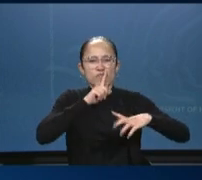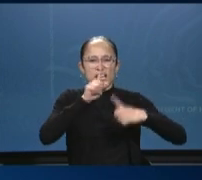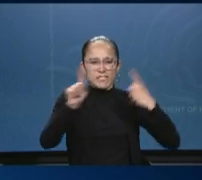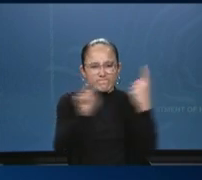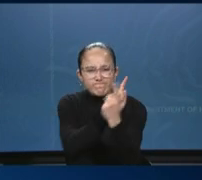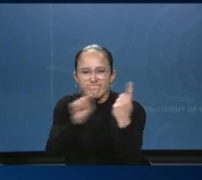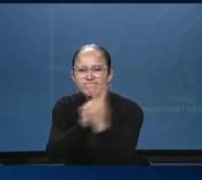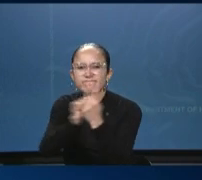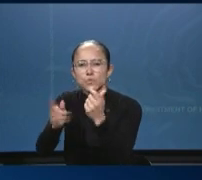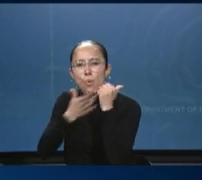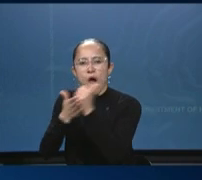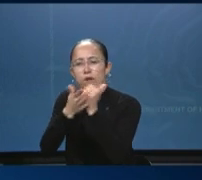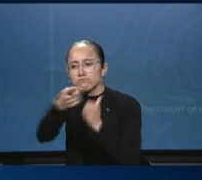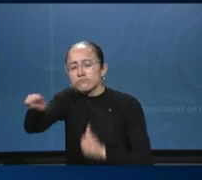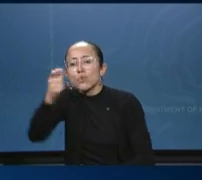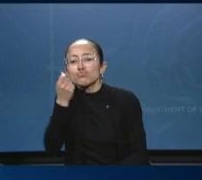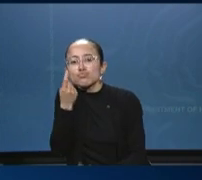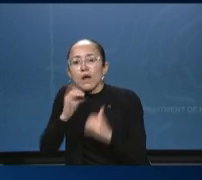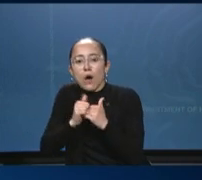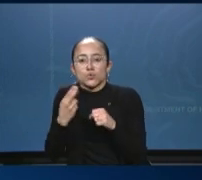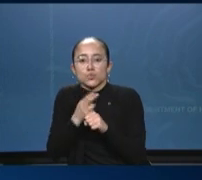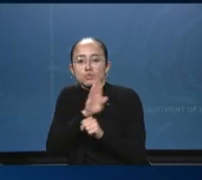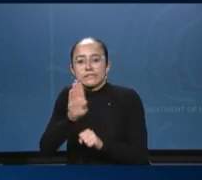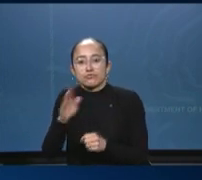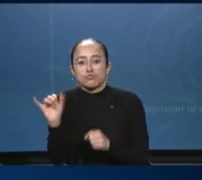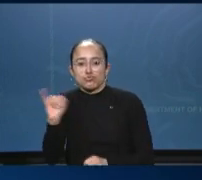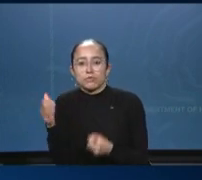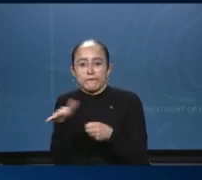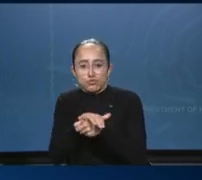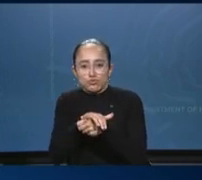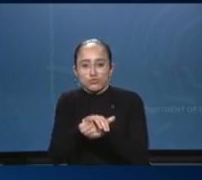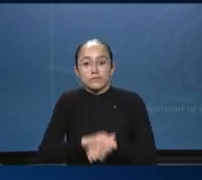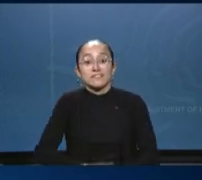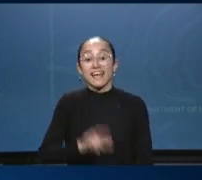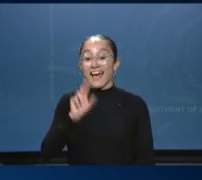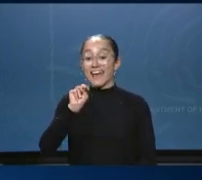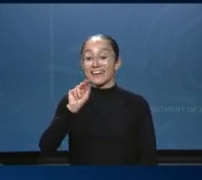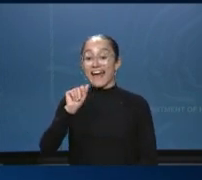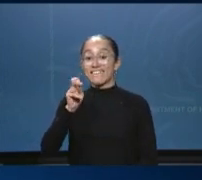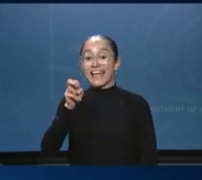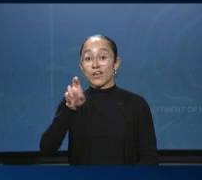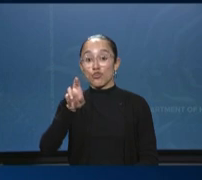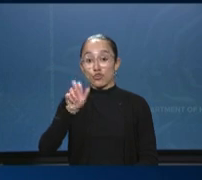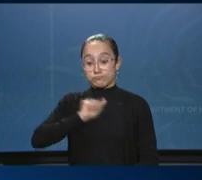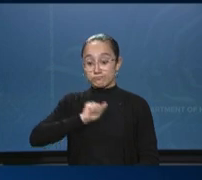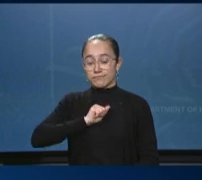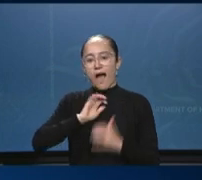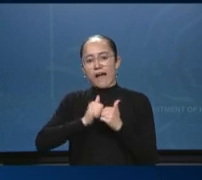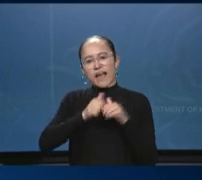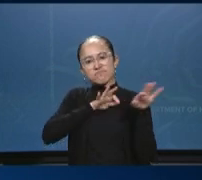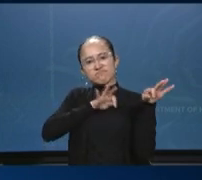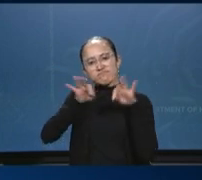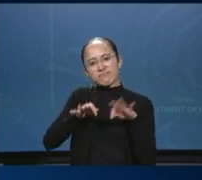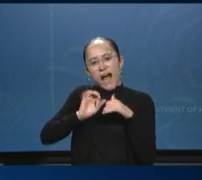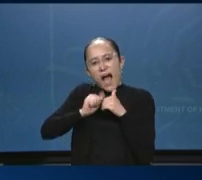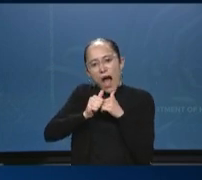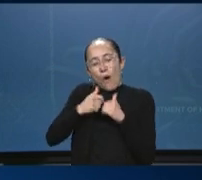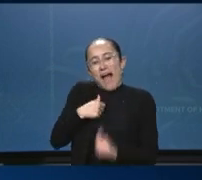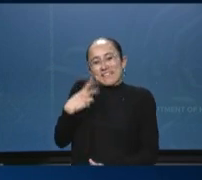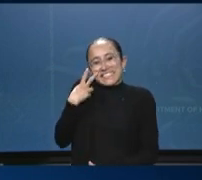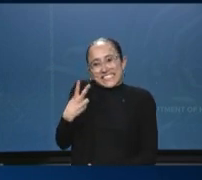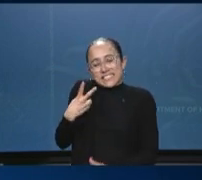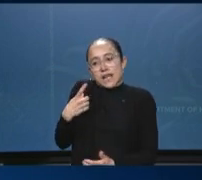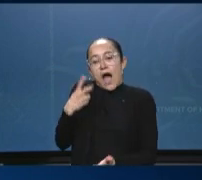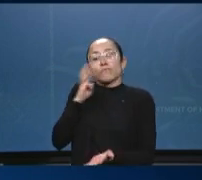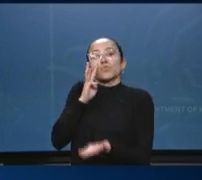utilize and understand how to utilize their health coverage. So as a navigator, we can speak on how we have seen the Affordable Care Act